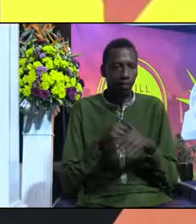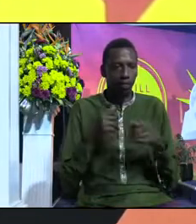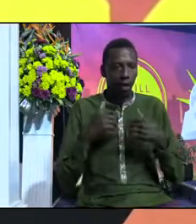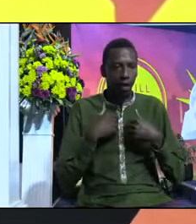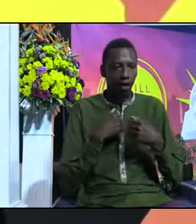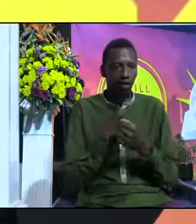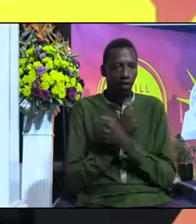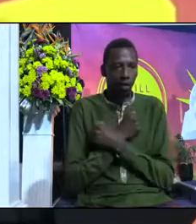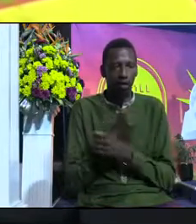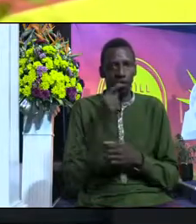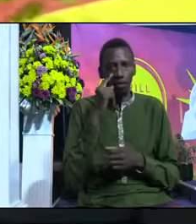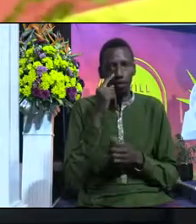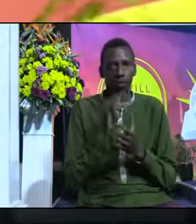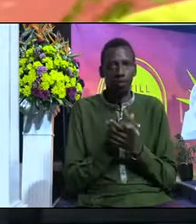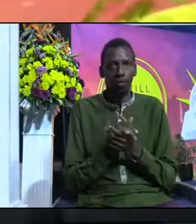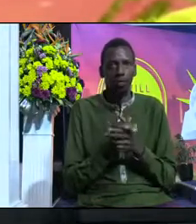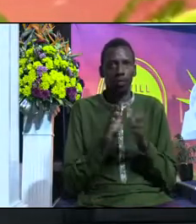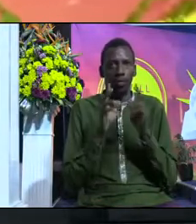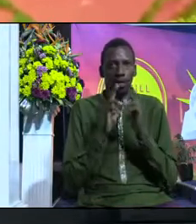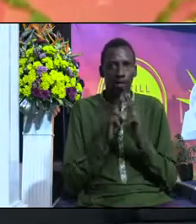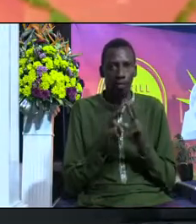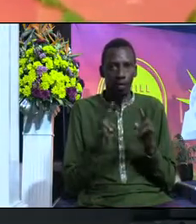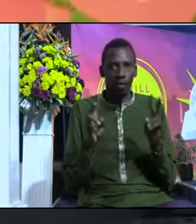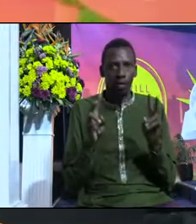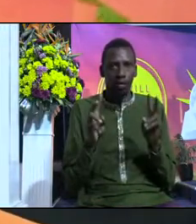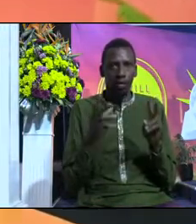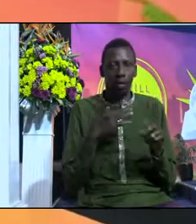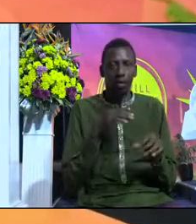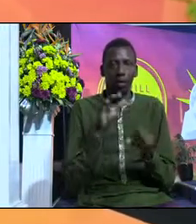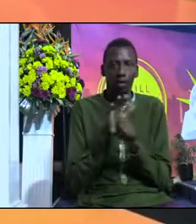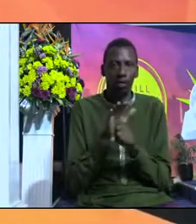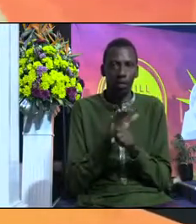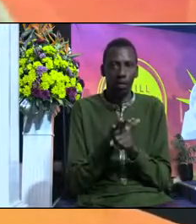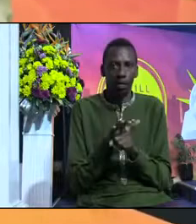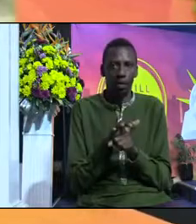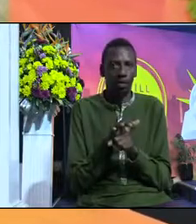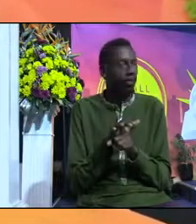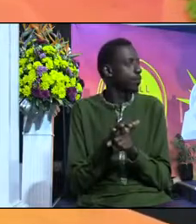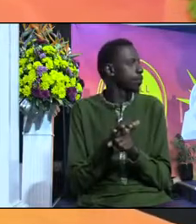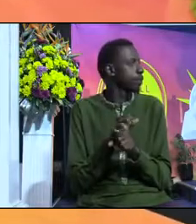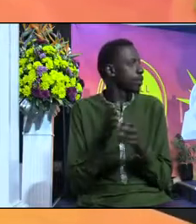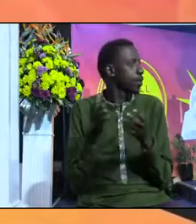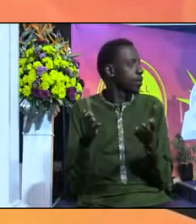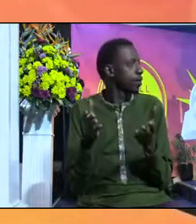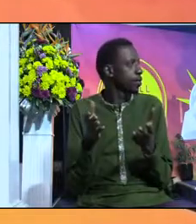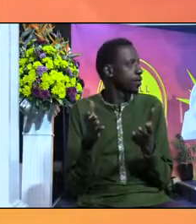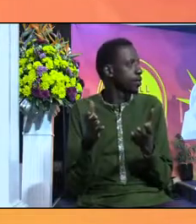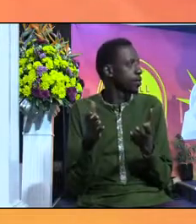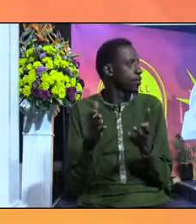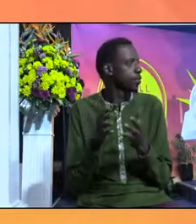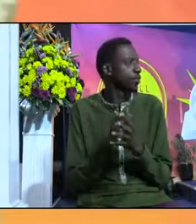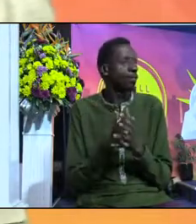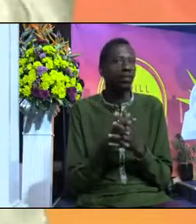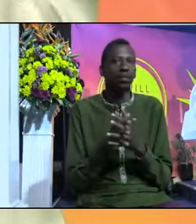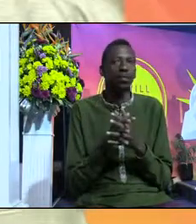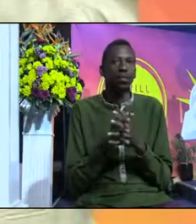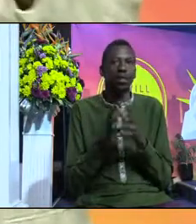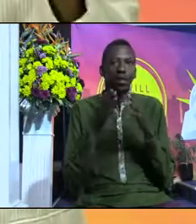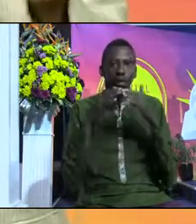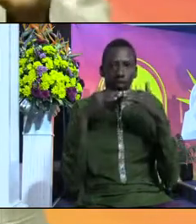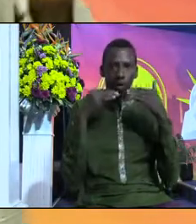there's love at home. Peace and plenty here abide,